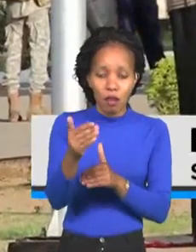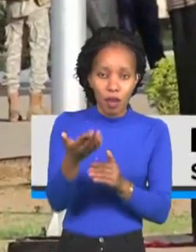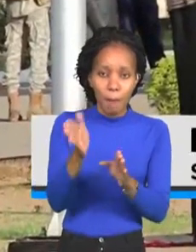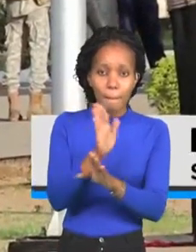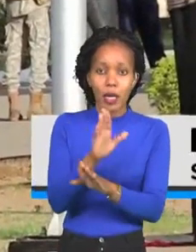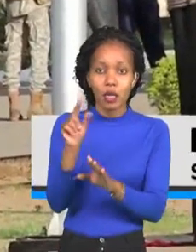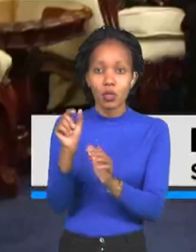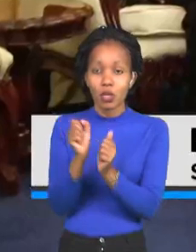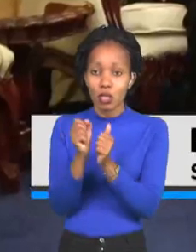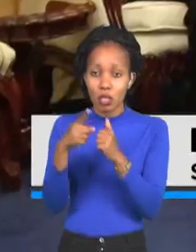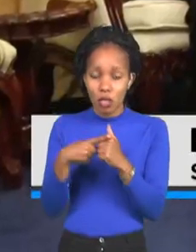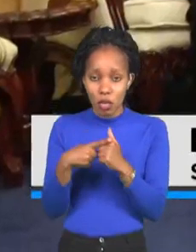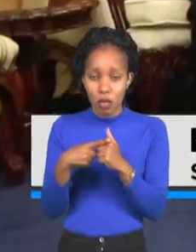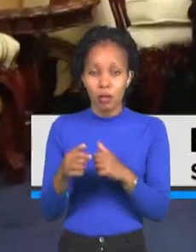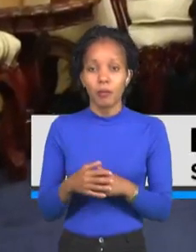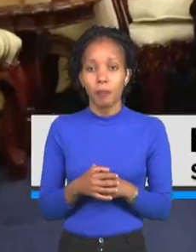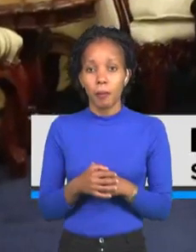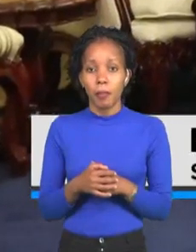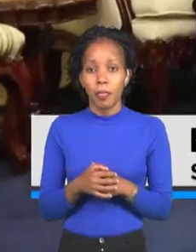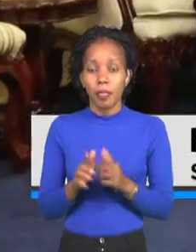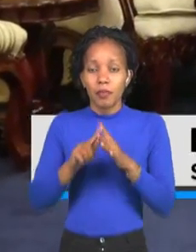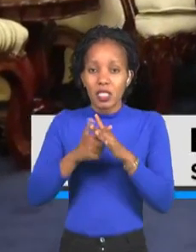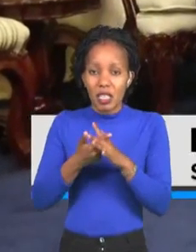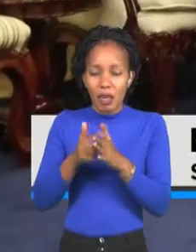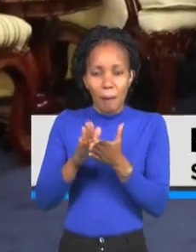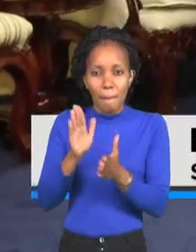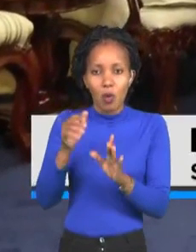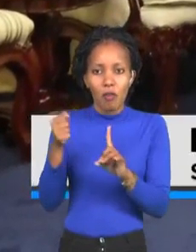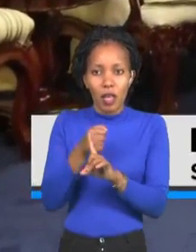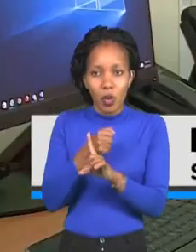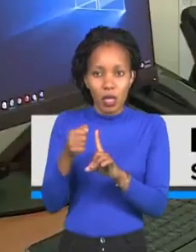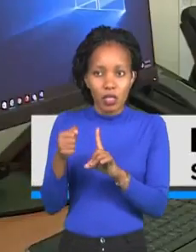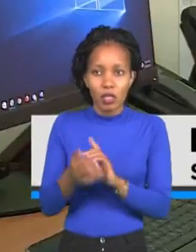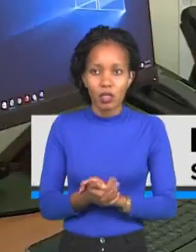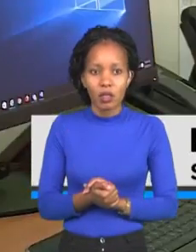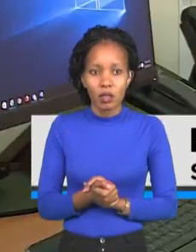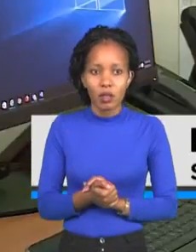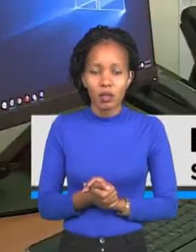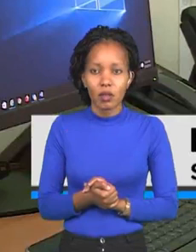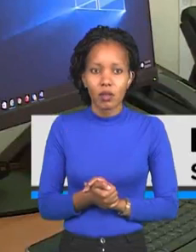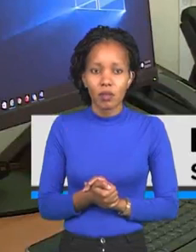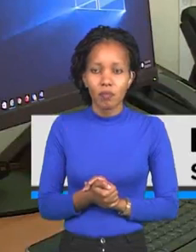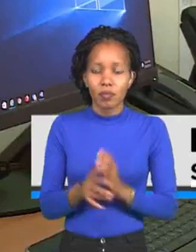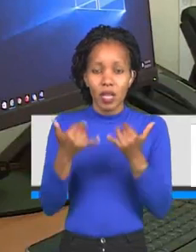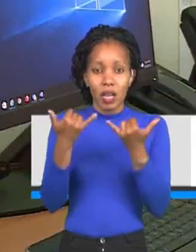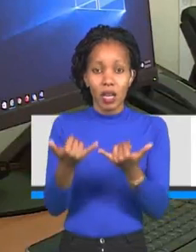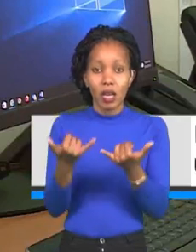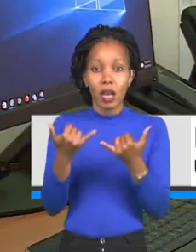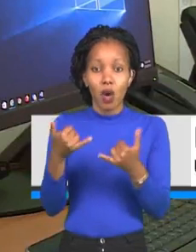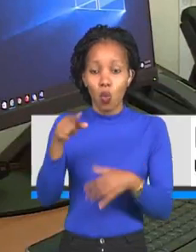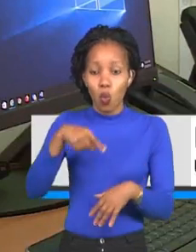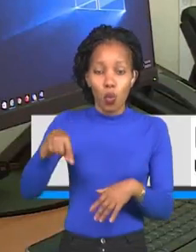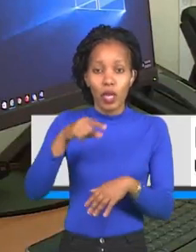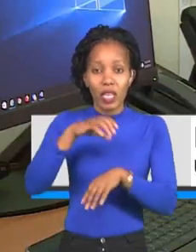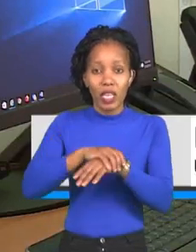in 2016, sparking even worse violence. We should be further along, and we're getting